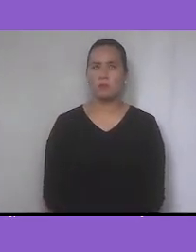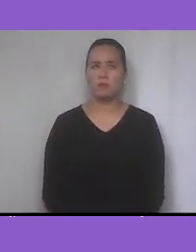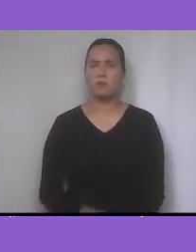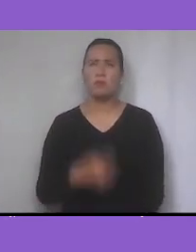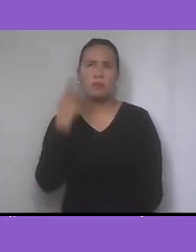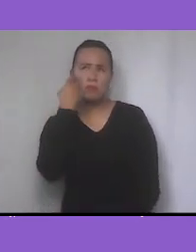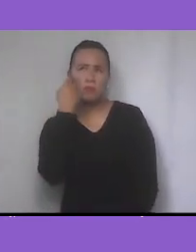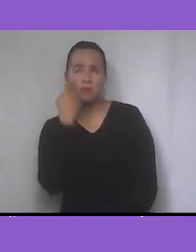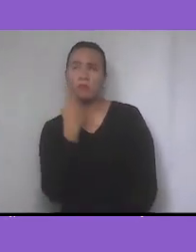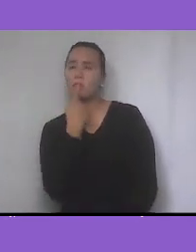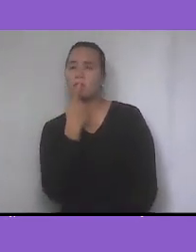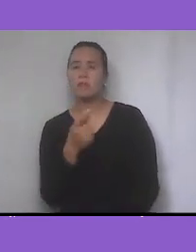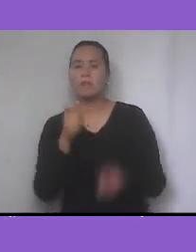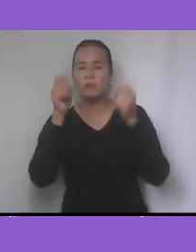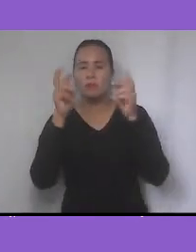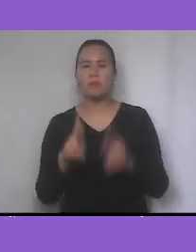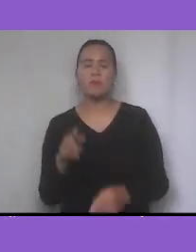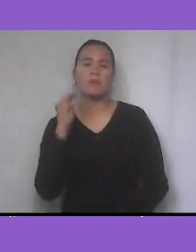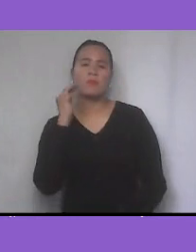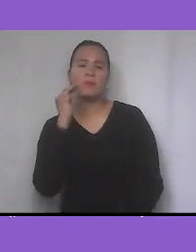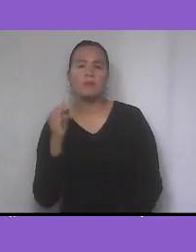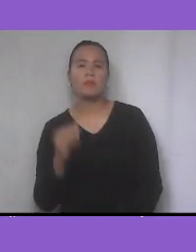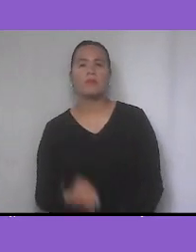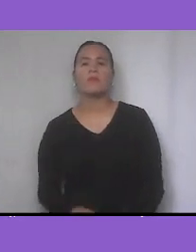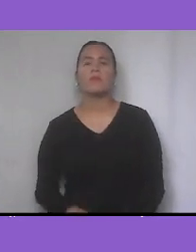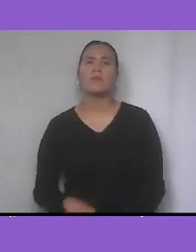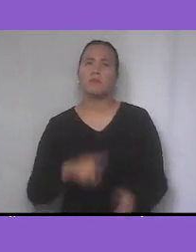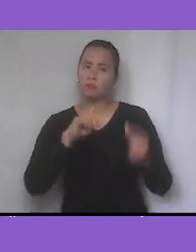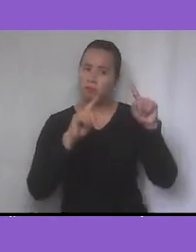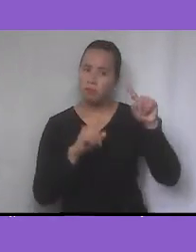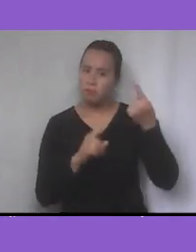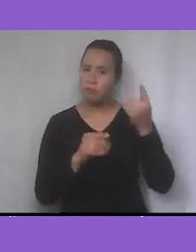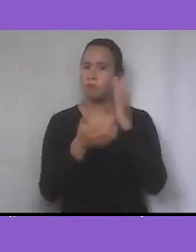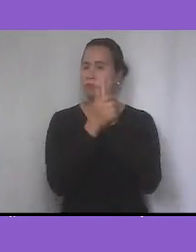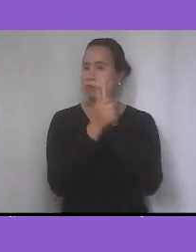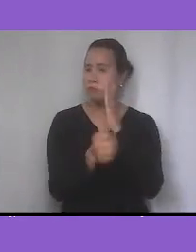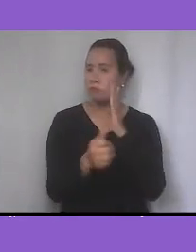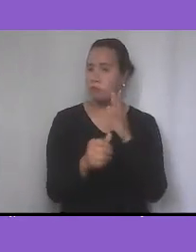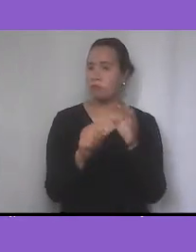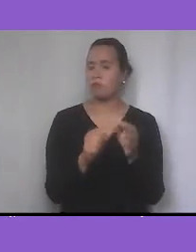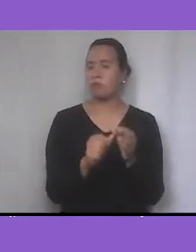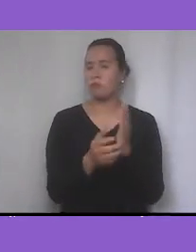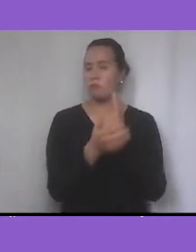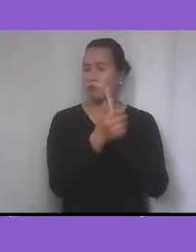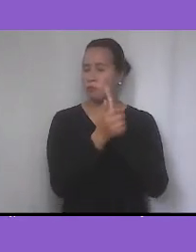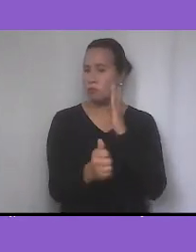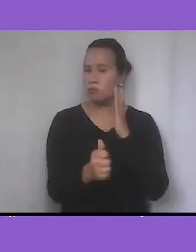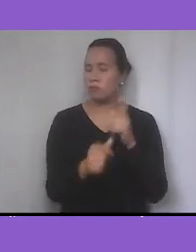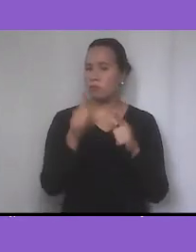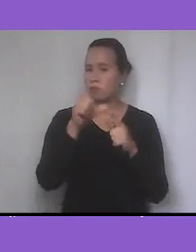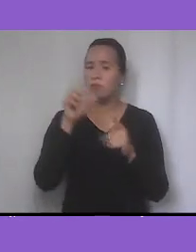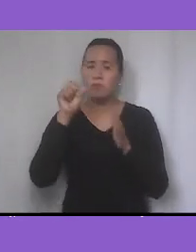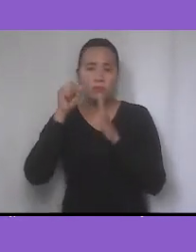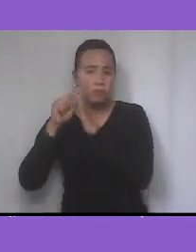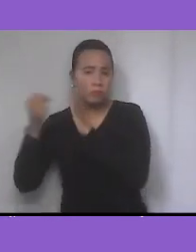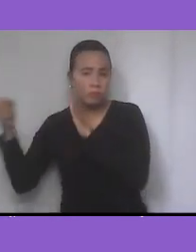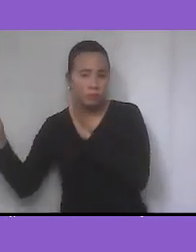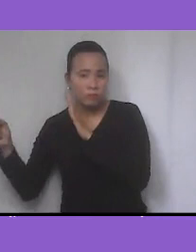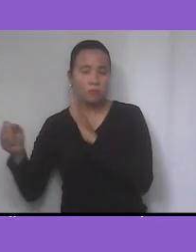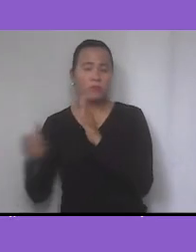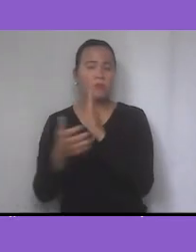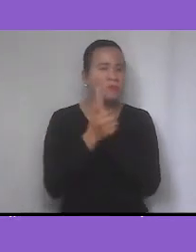spelling? Aba, yun na naman. Mastery of spelling sounds, letter sounds. Mastery of letter sound